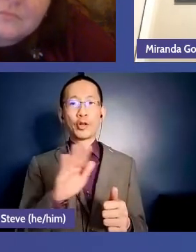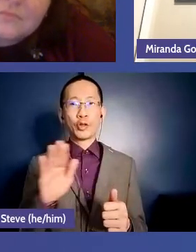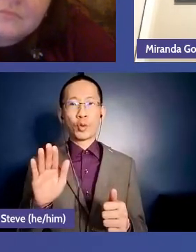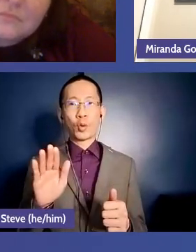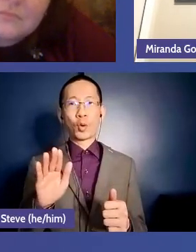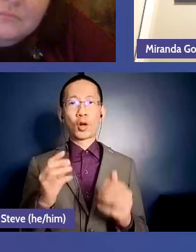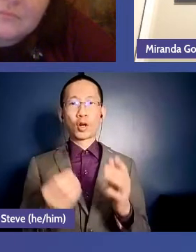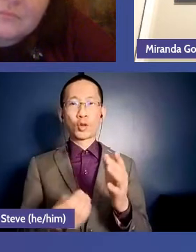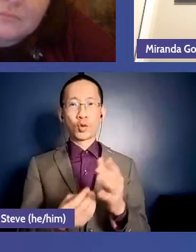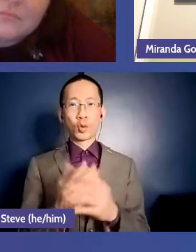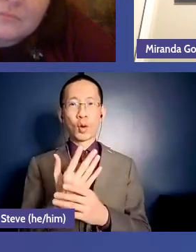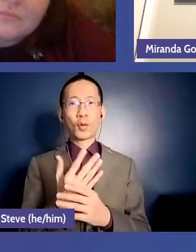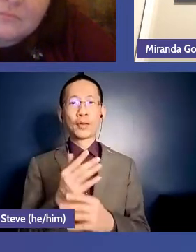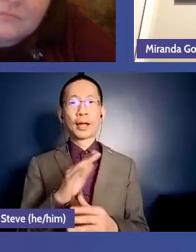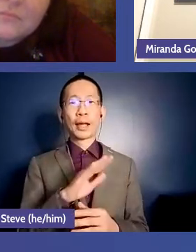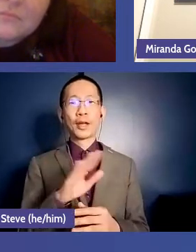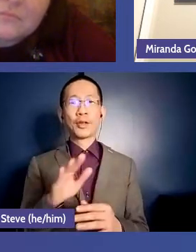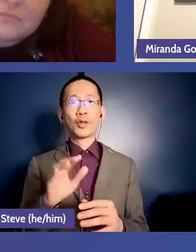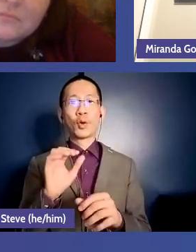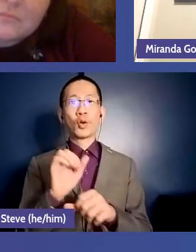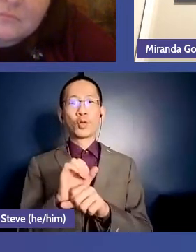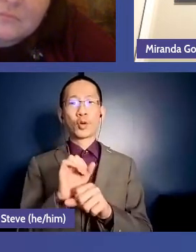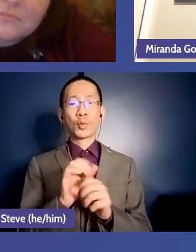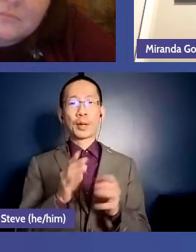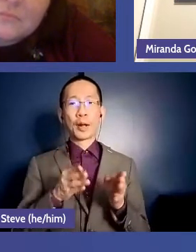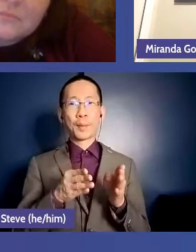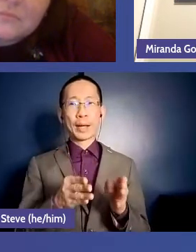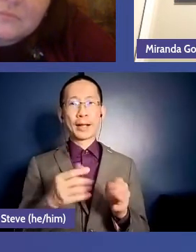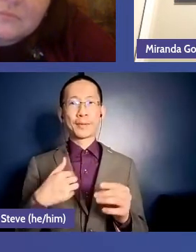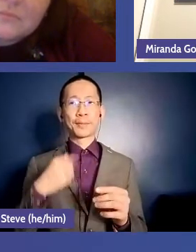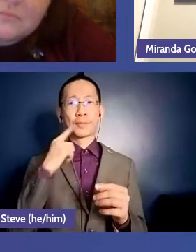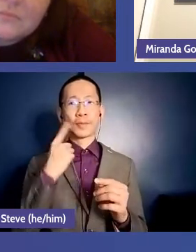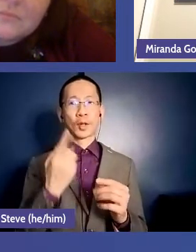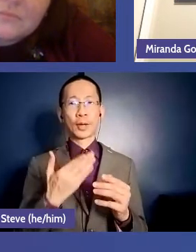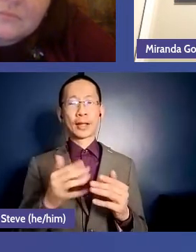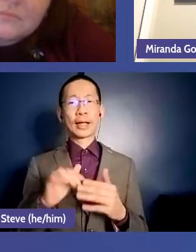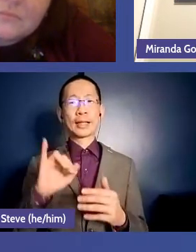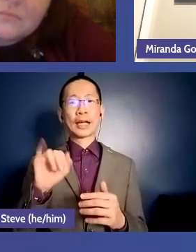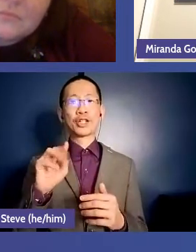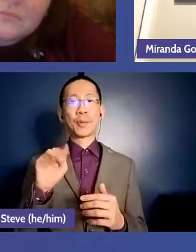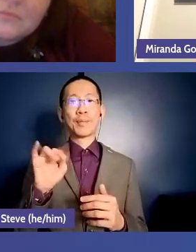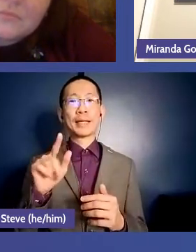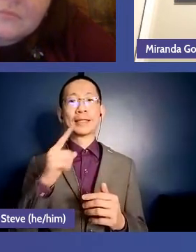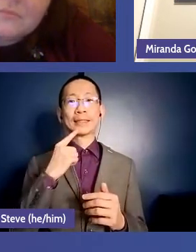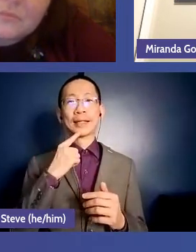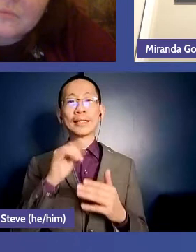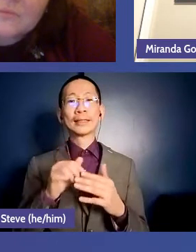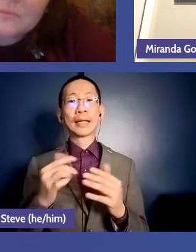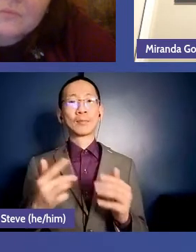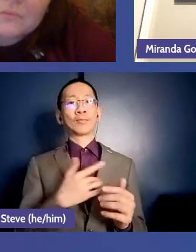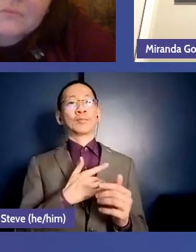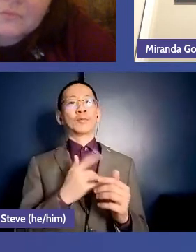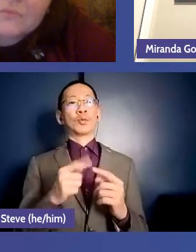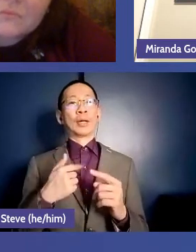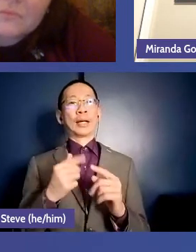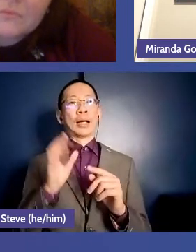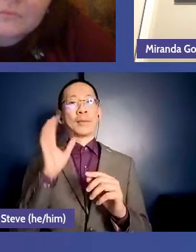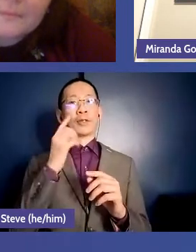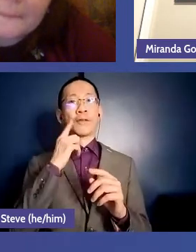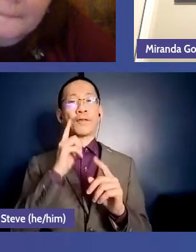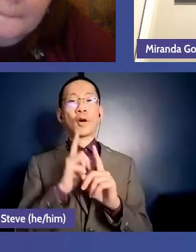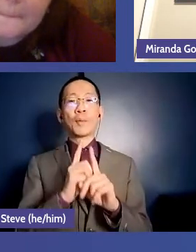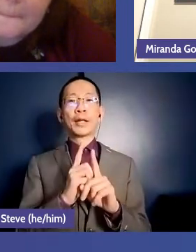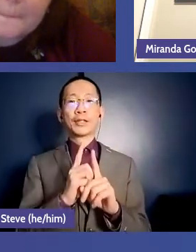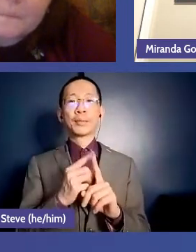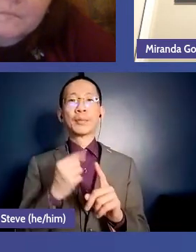your growth and your, you know, career path. I think one thing that Jamil spoke to earlier that resonates with me is that when I'm seeking mentorships, I really